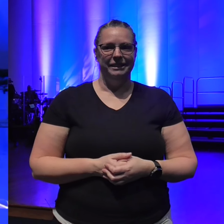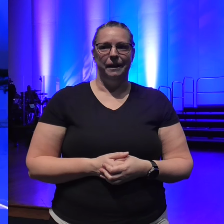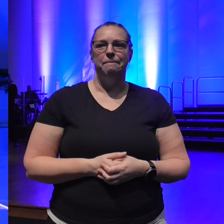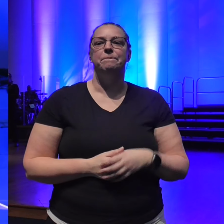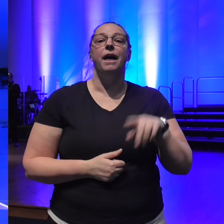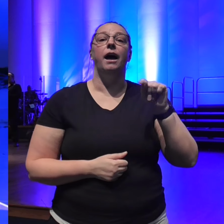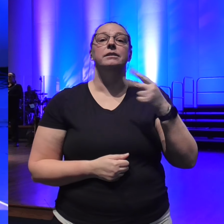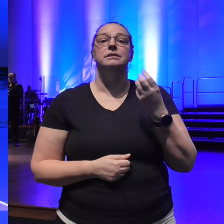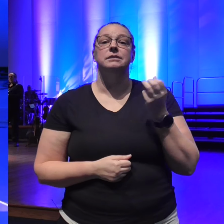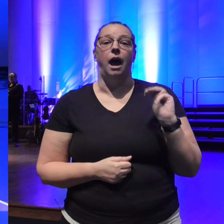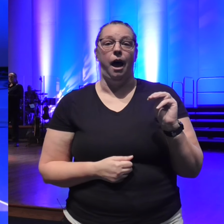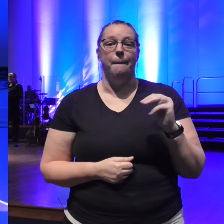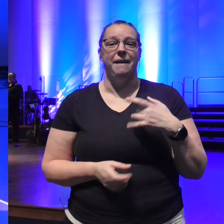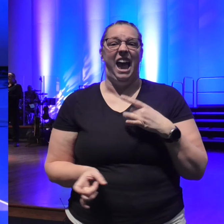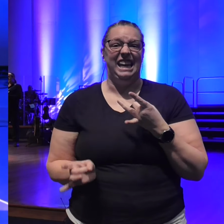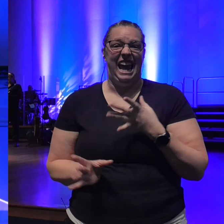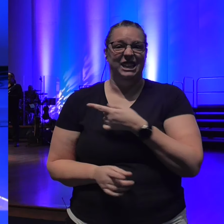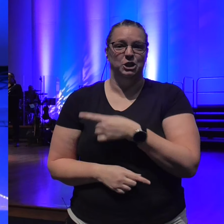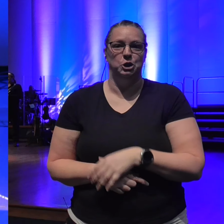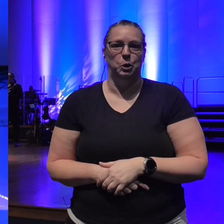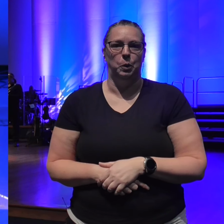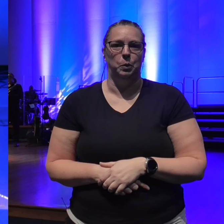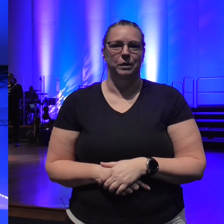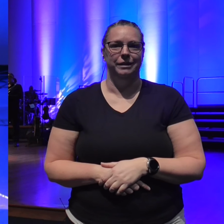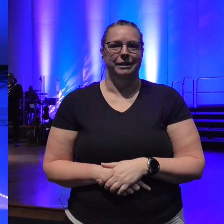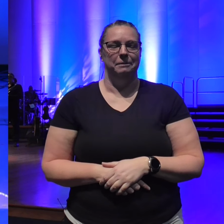Tom Litch, I hate you.